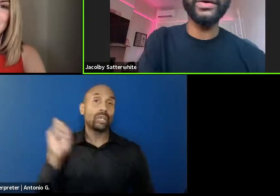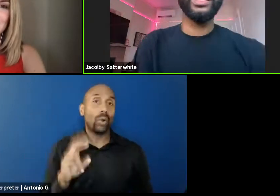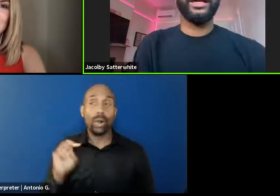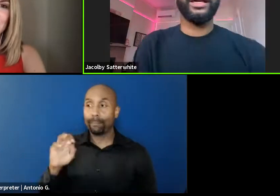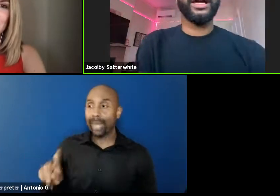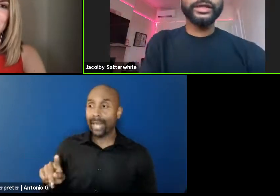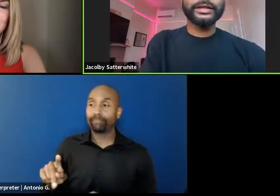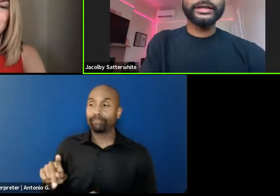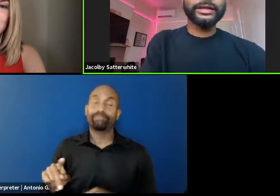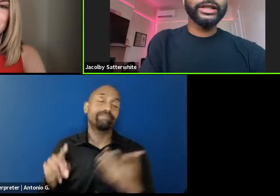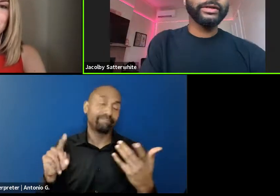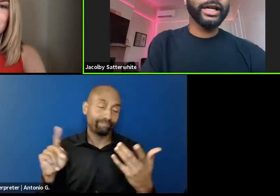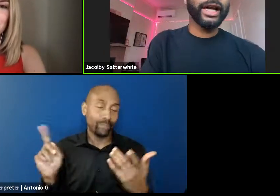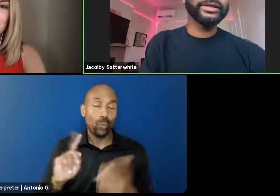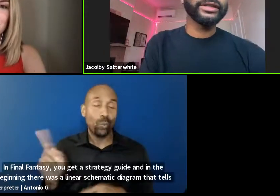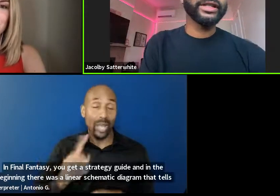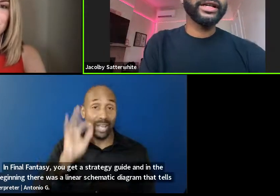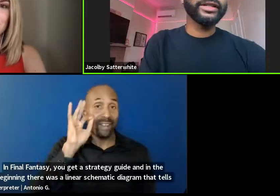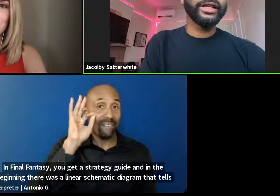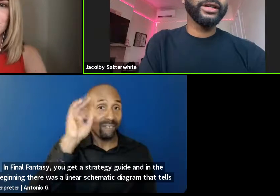so